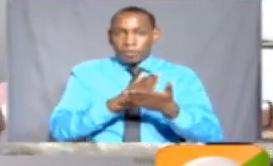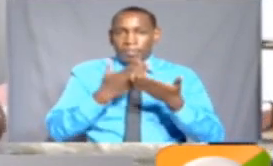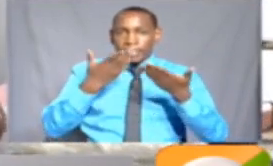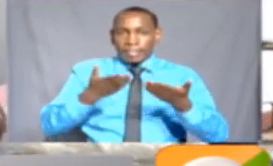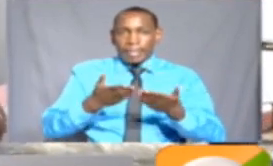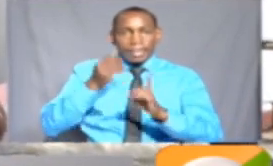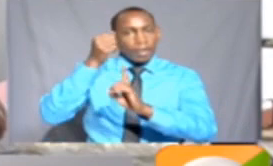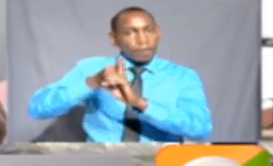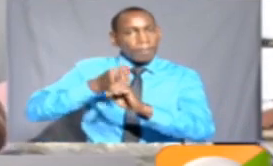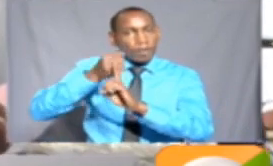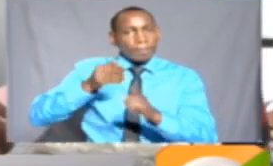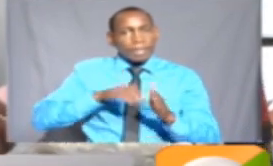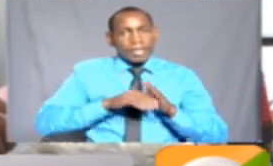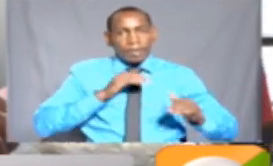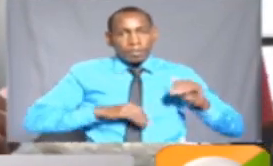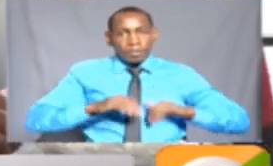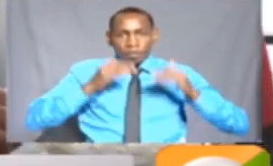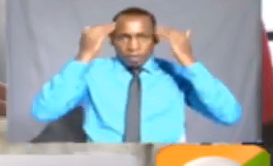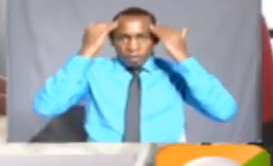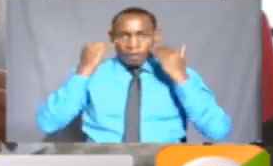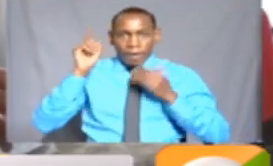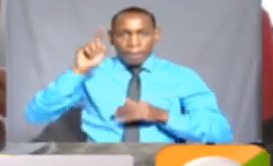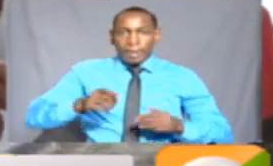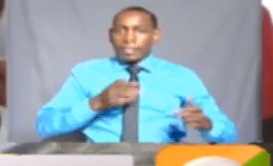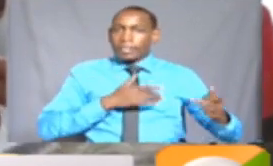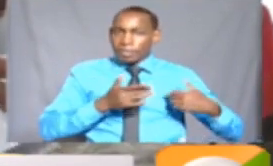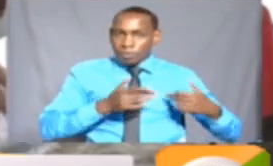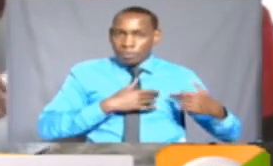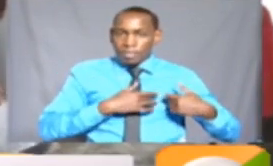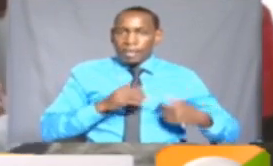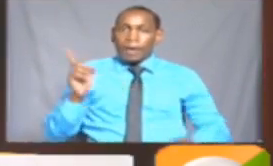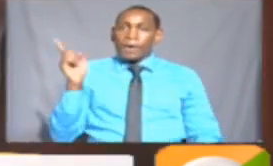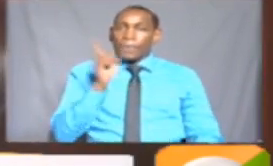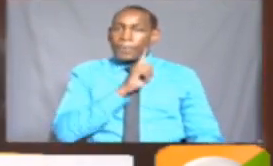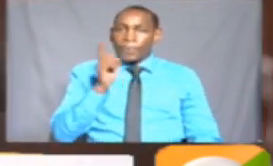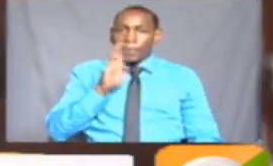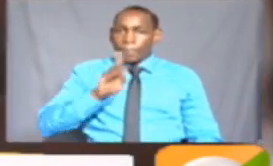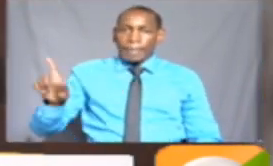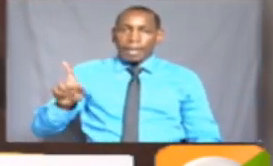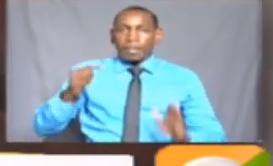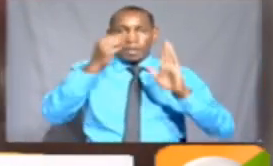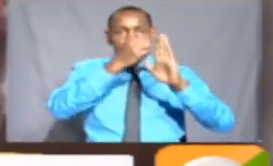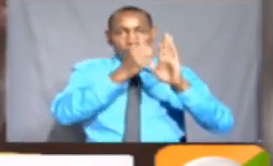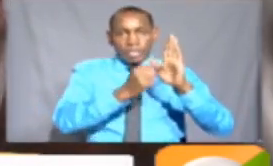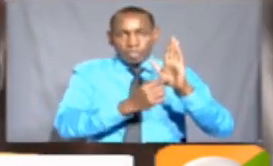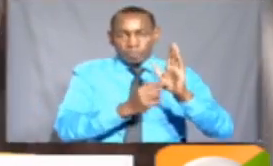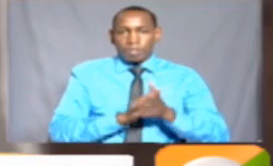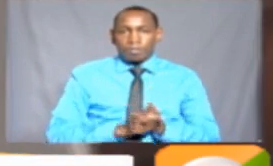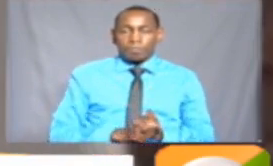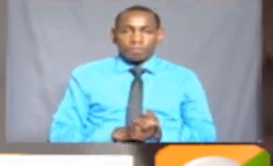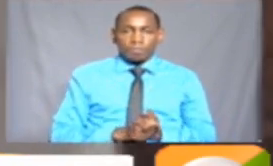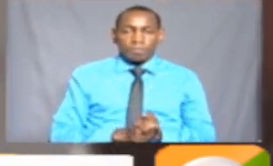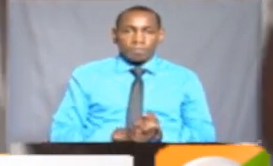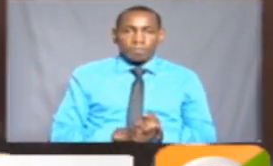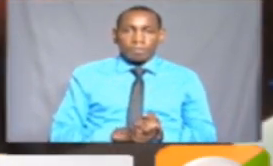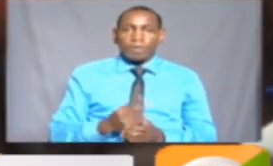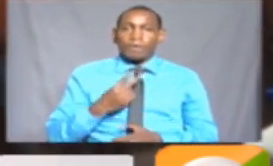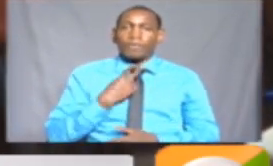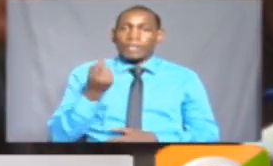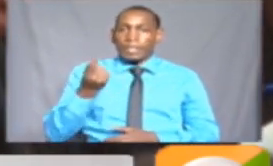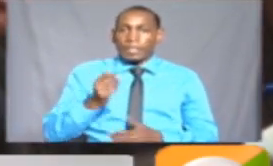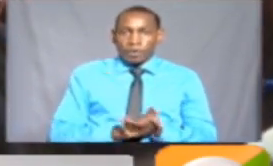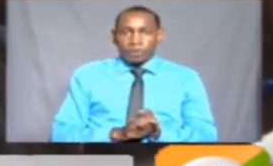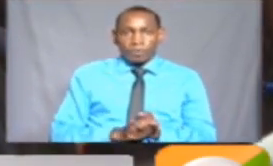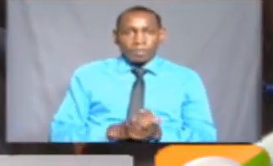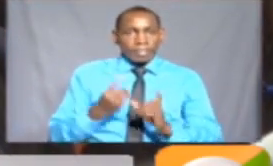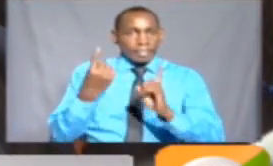war against corruption, the court should consider stringent bail terms. All the accused persons were arrested on Friday. The